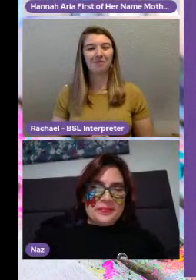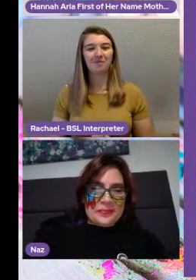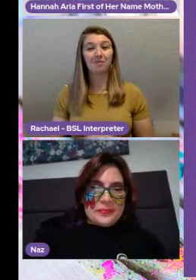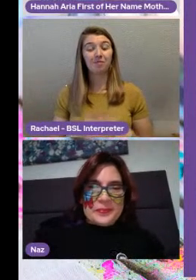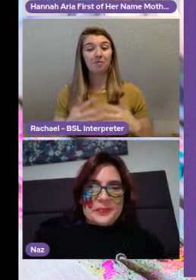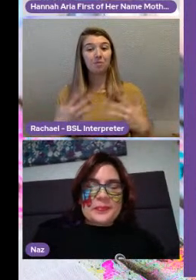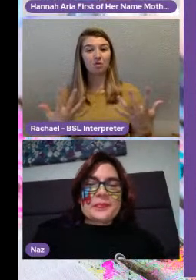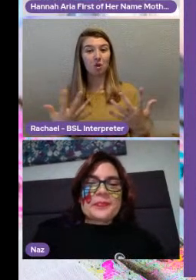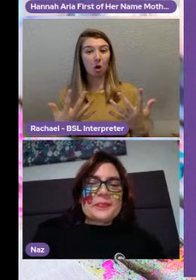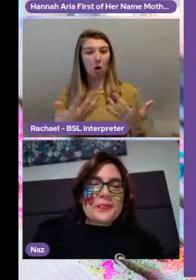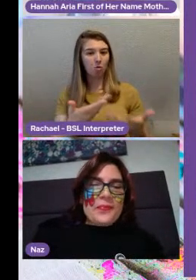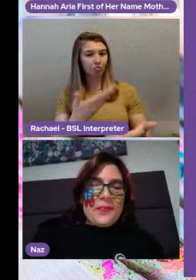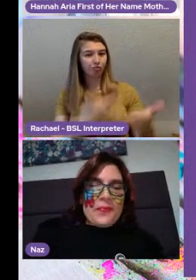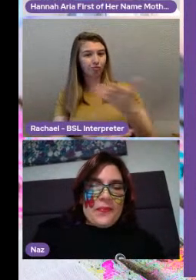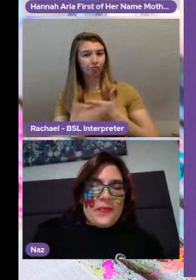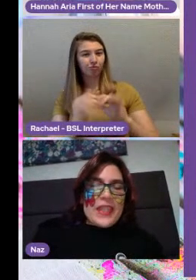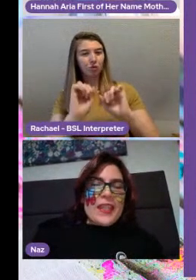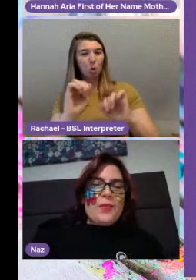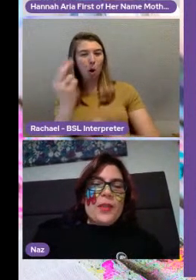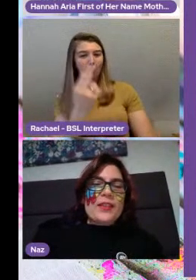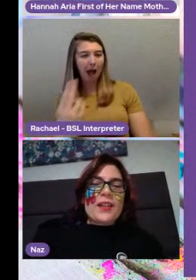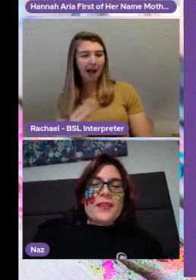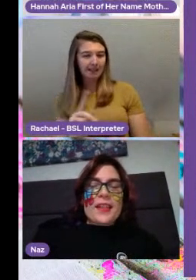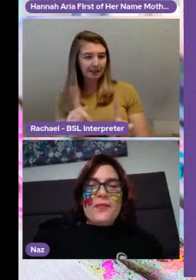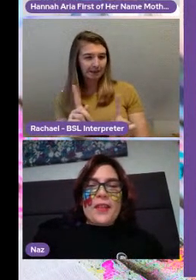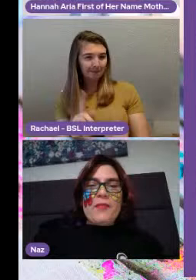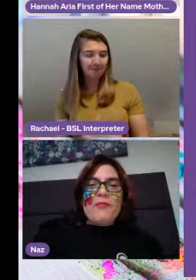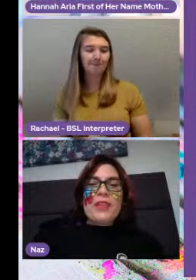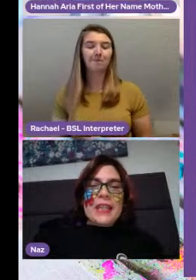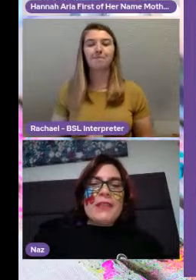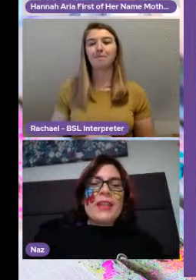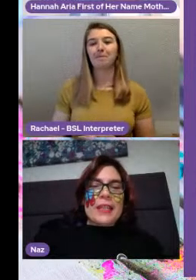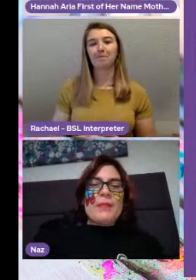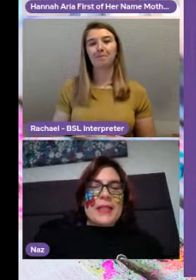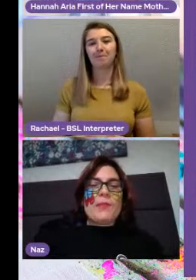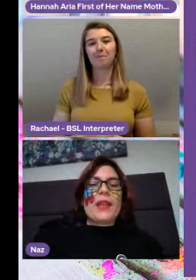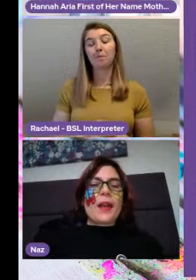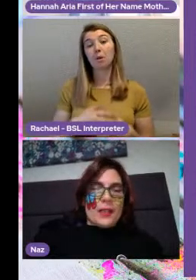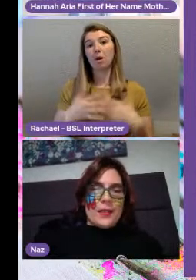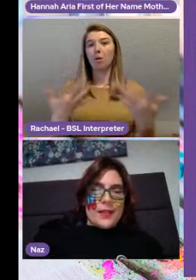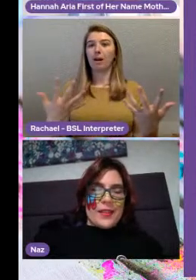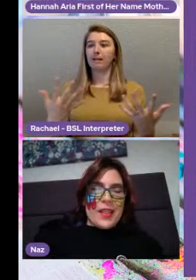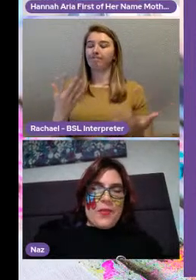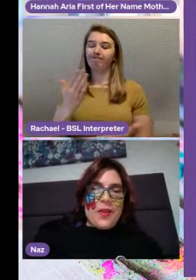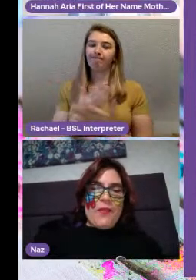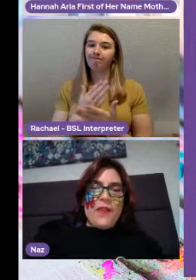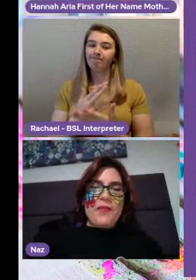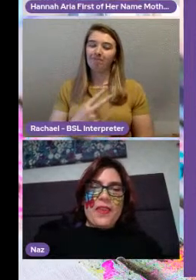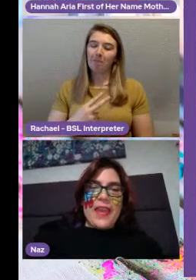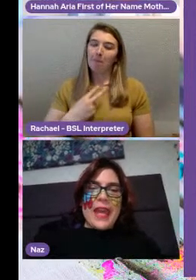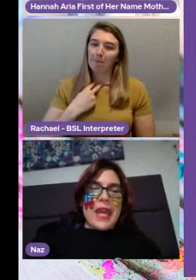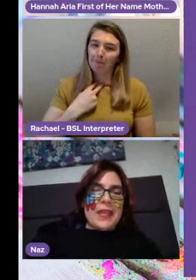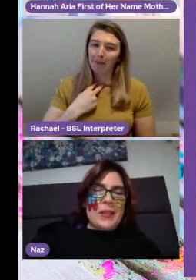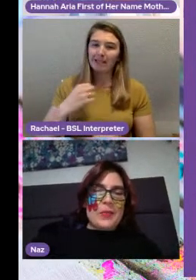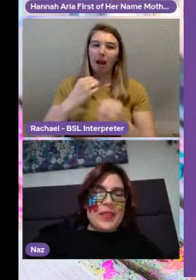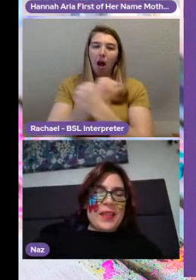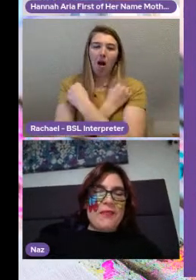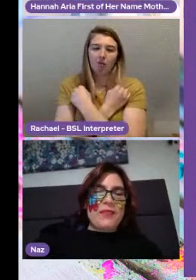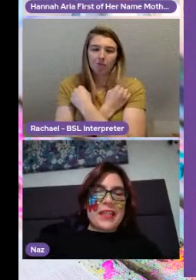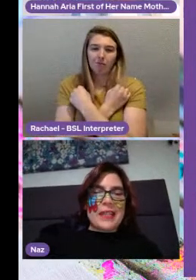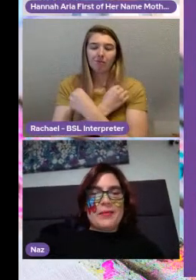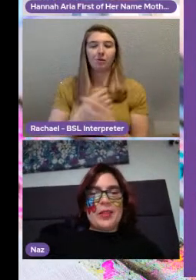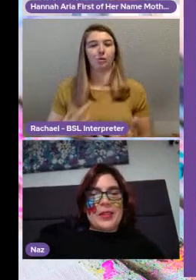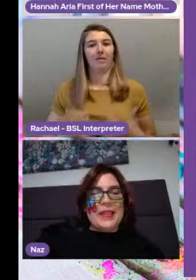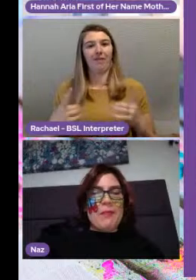So, yeah, tell us about your art. Well, I'm really, really missing my hugs. So I felt that the hand was